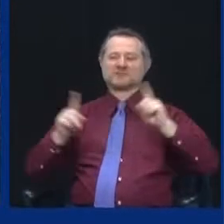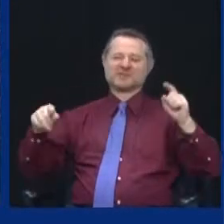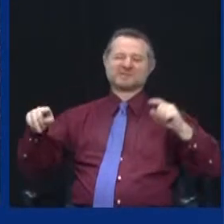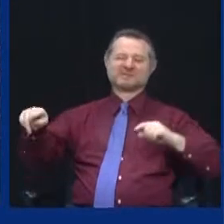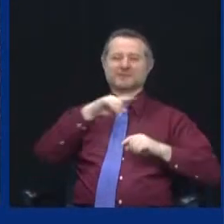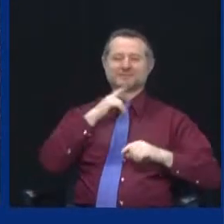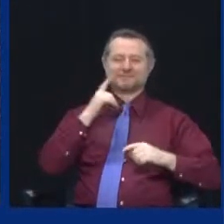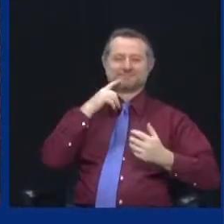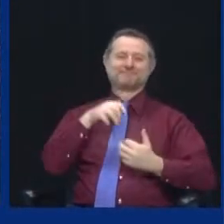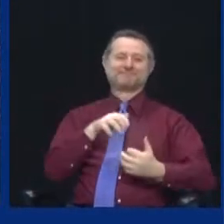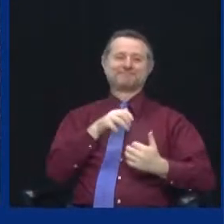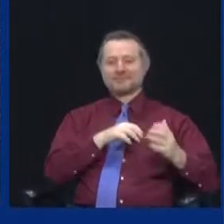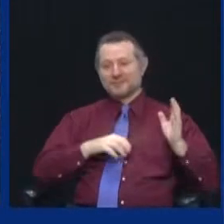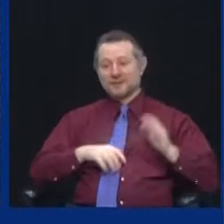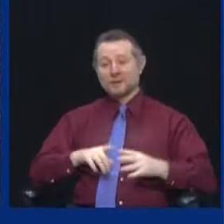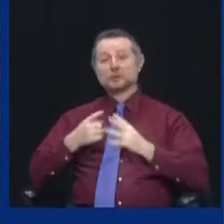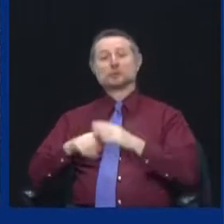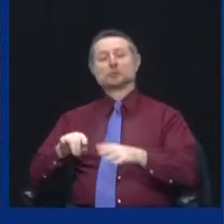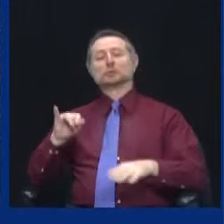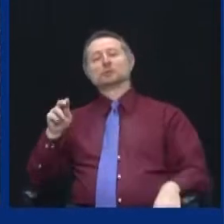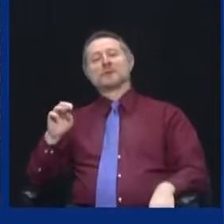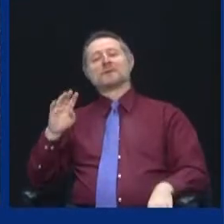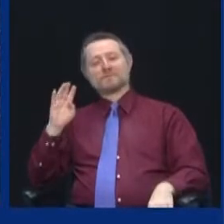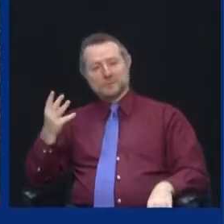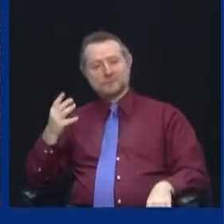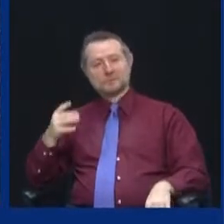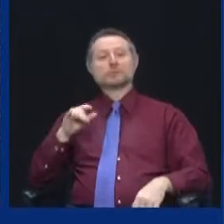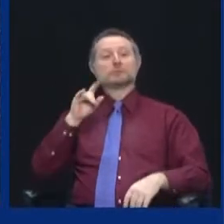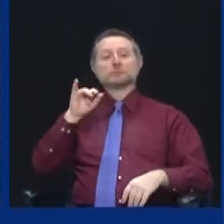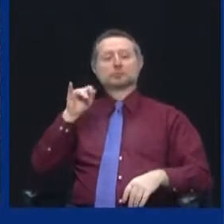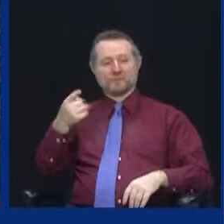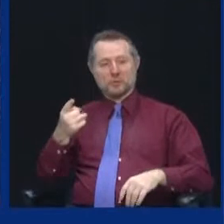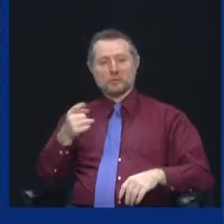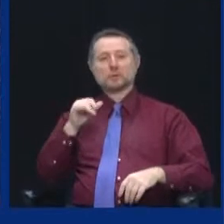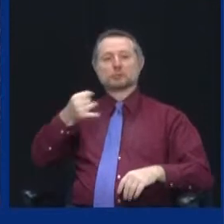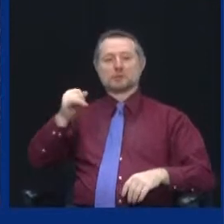get a Johnson & Johnson shot at a Blue Jays